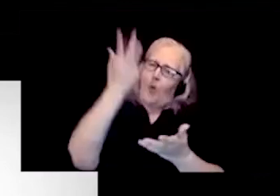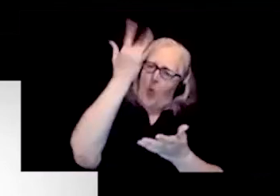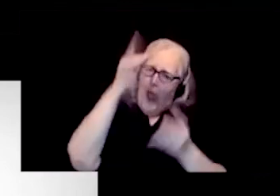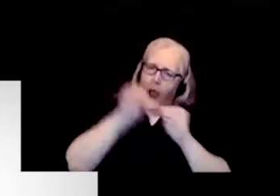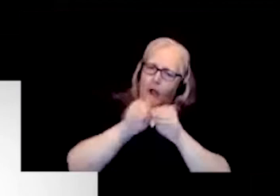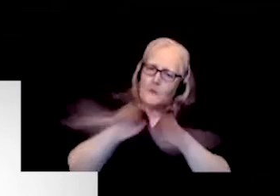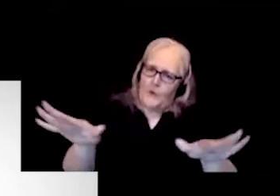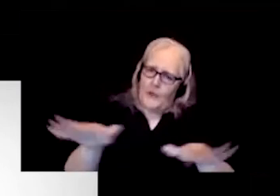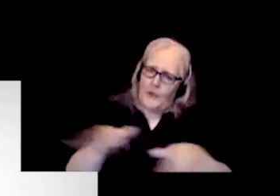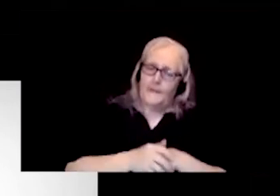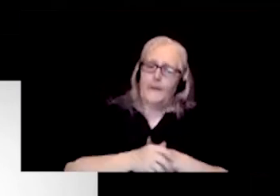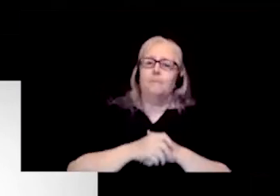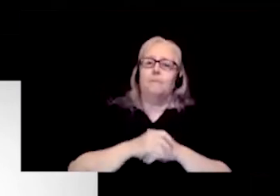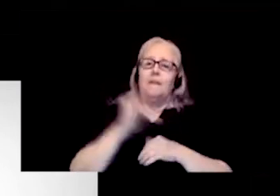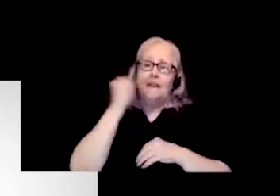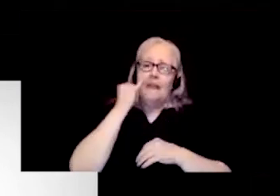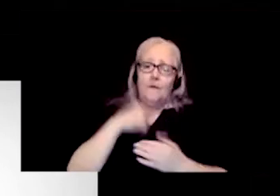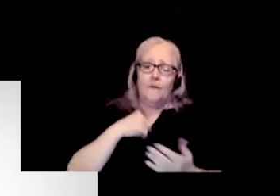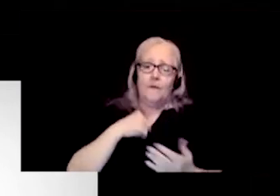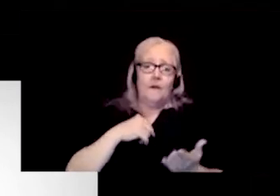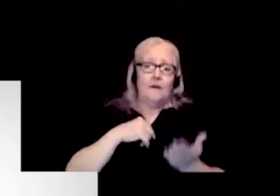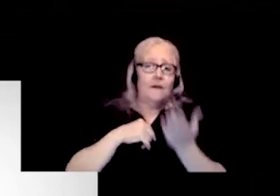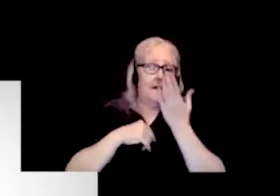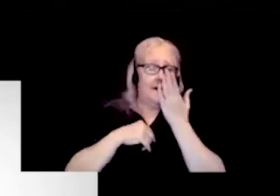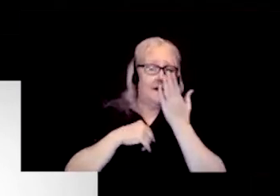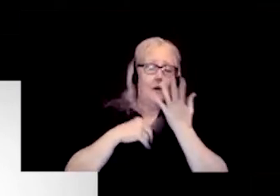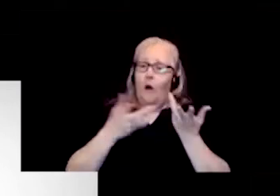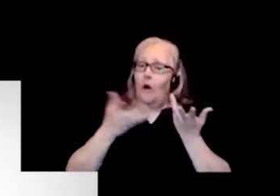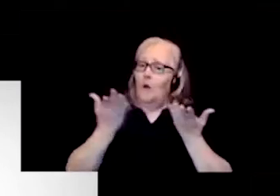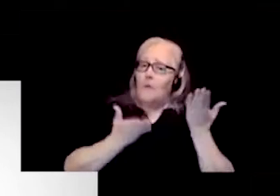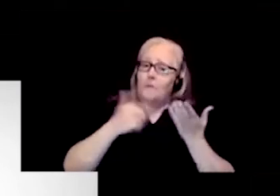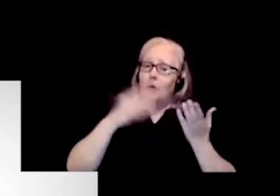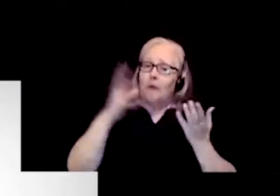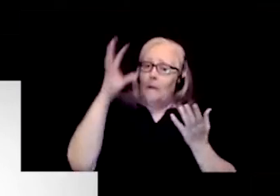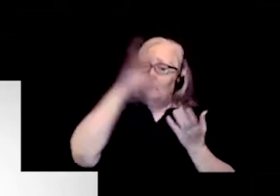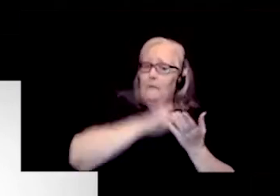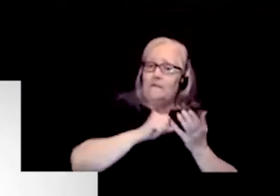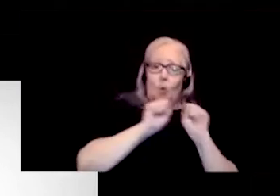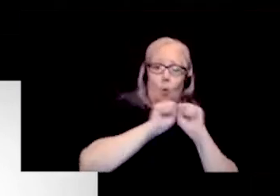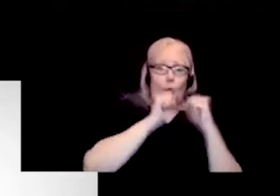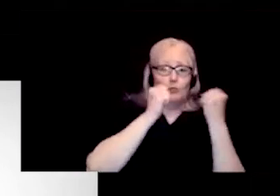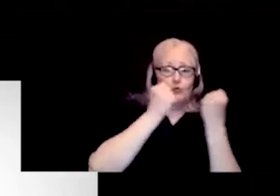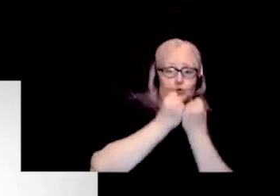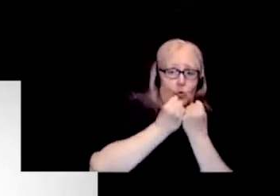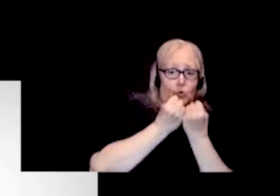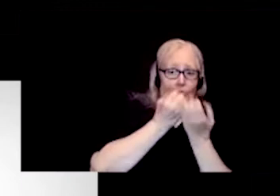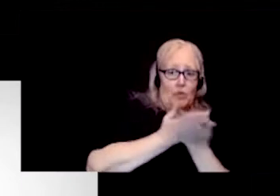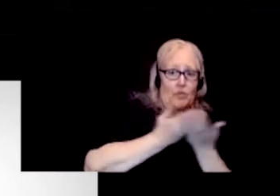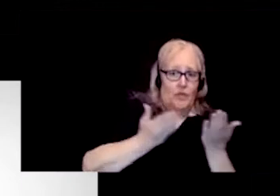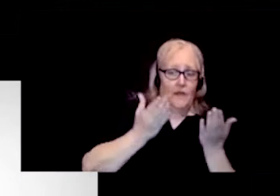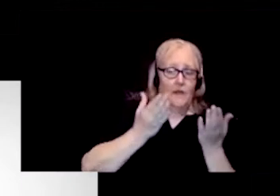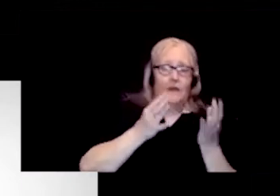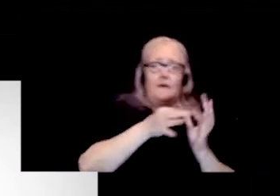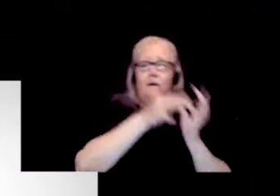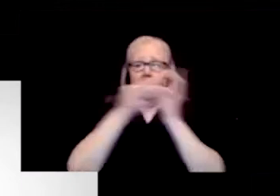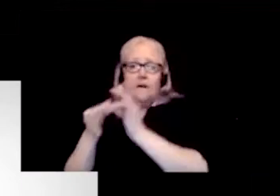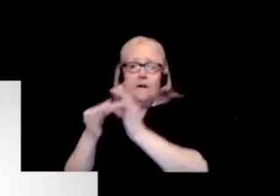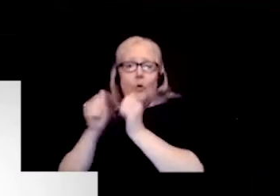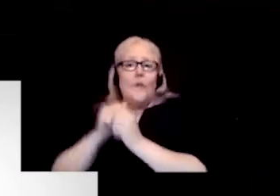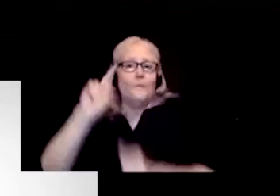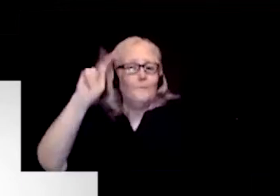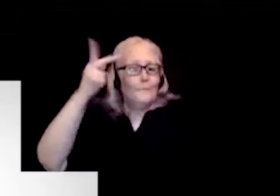result, we miss the link between the social determinants of health and their political roots.